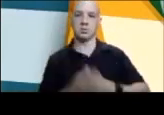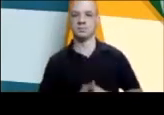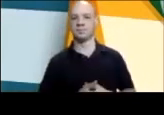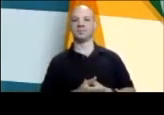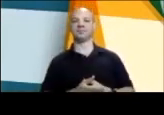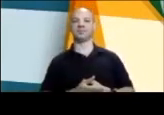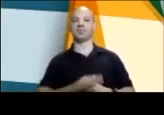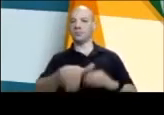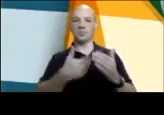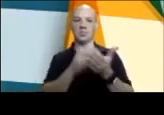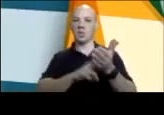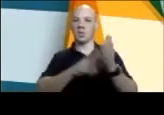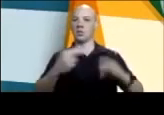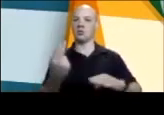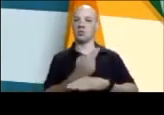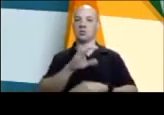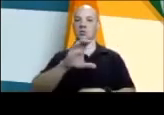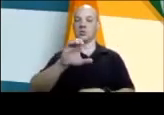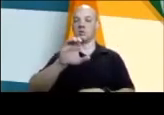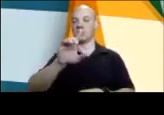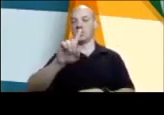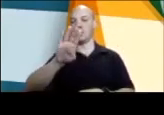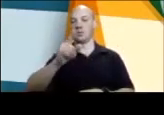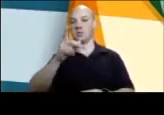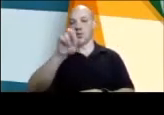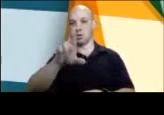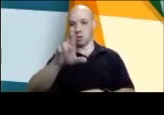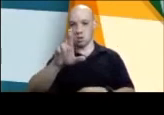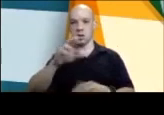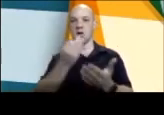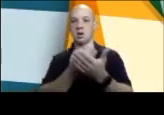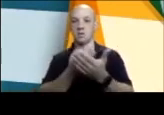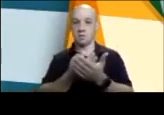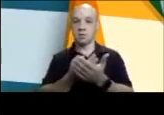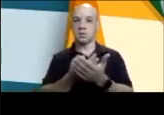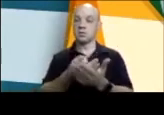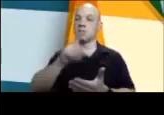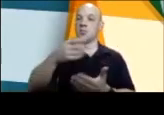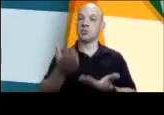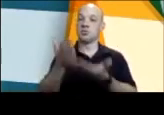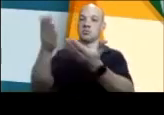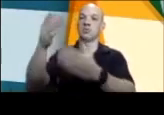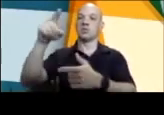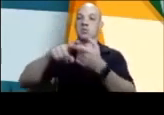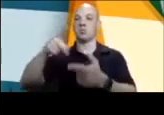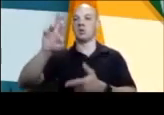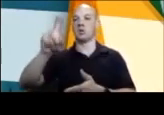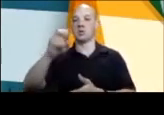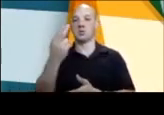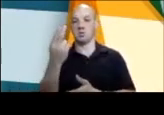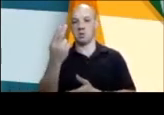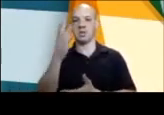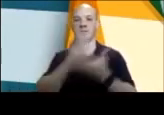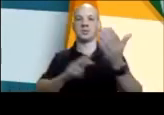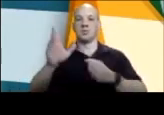All contractors using CDBG-DR funding on covered contracts must submit to PRDOH a Section 3 plan.